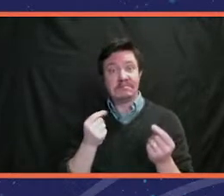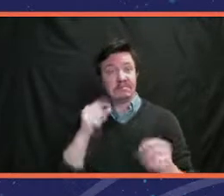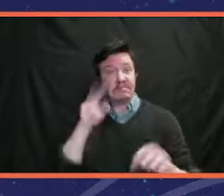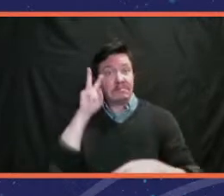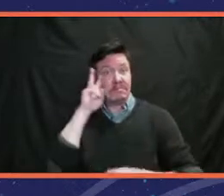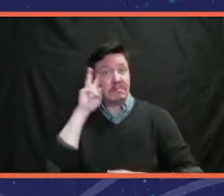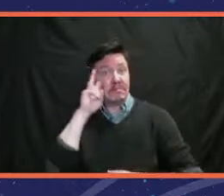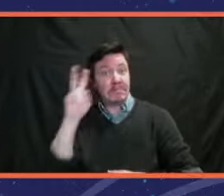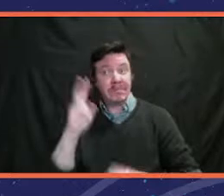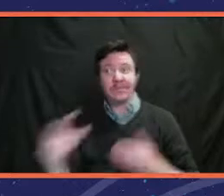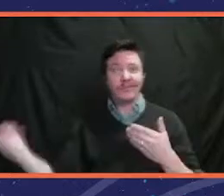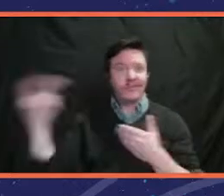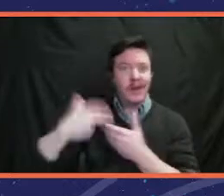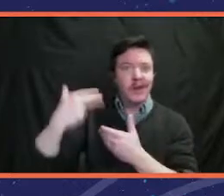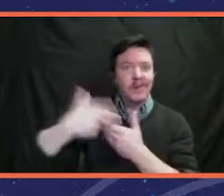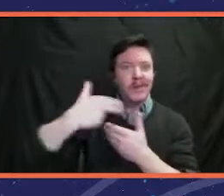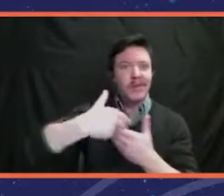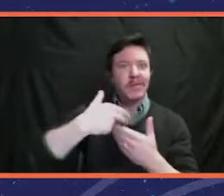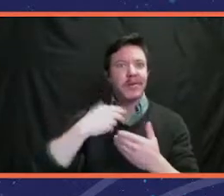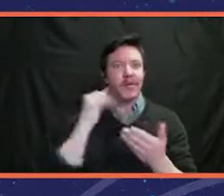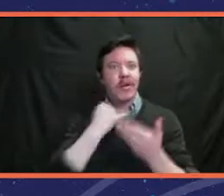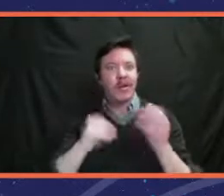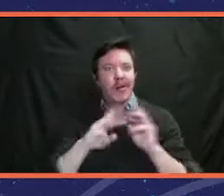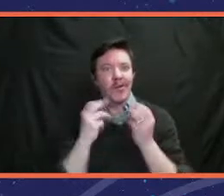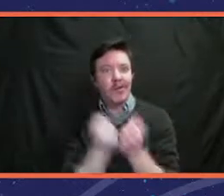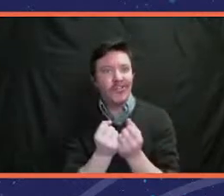art workshop. And we